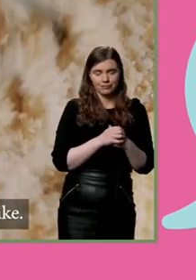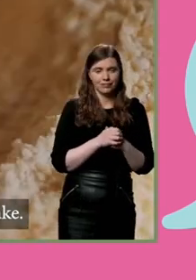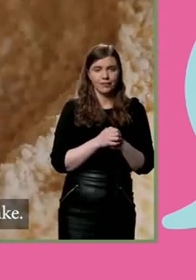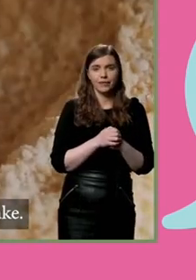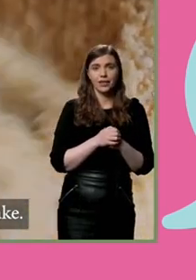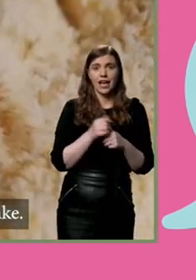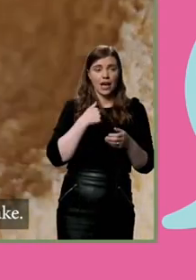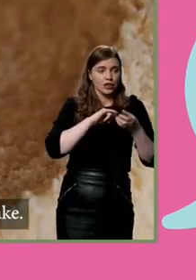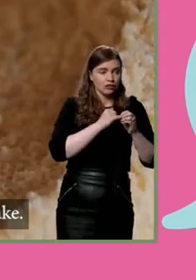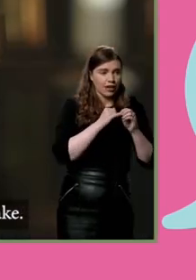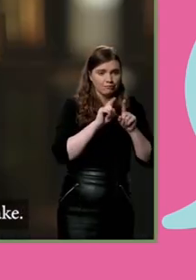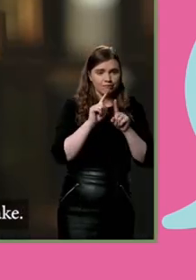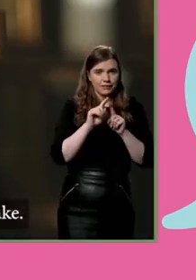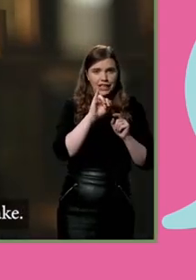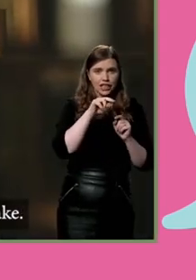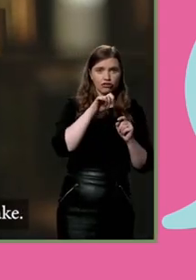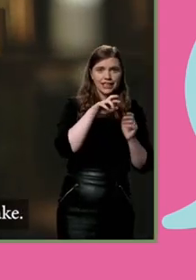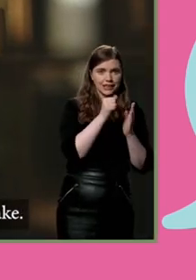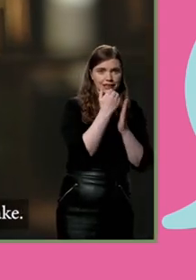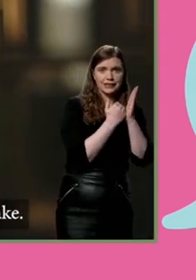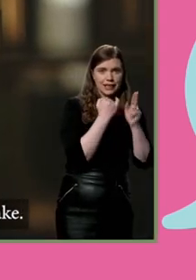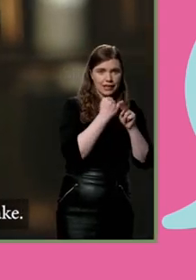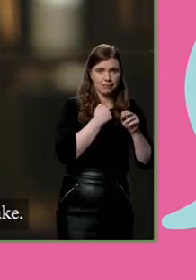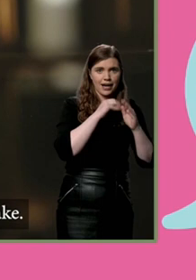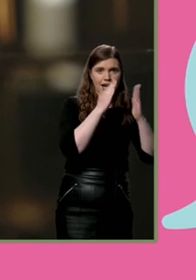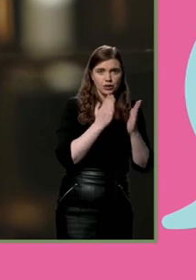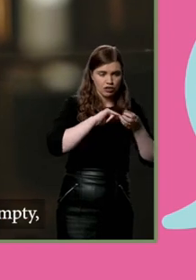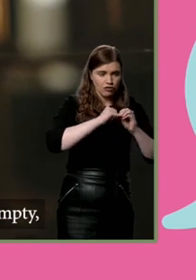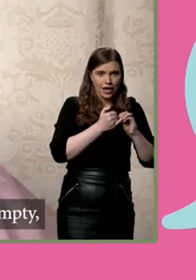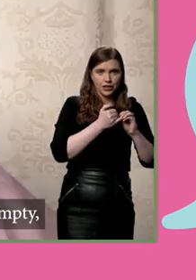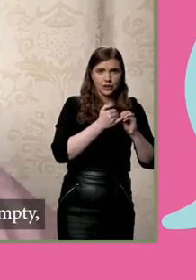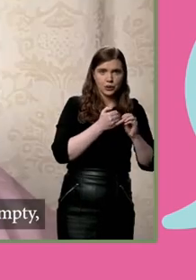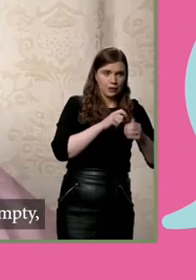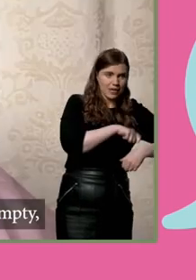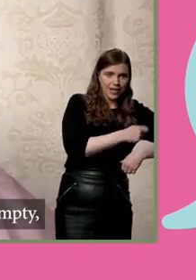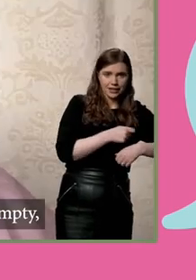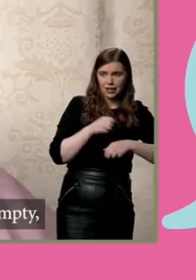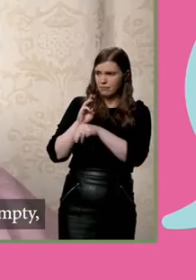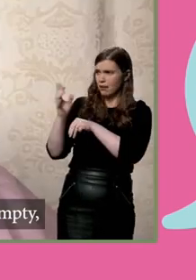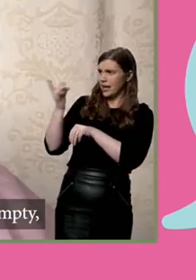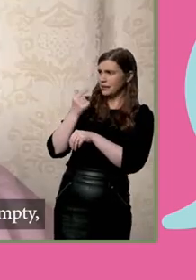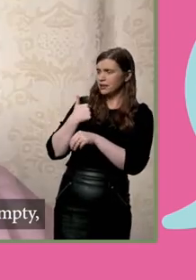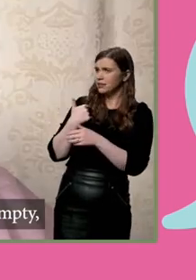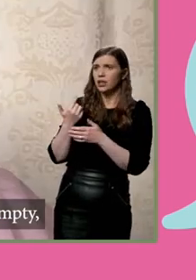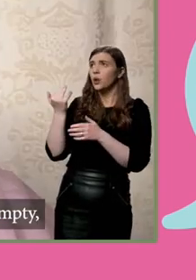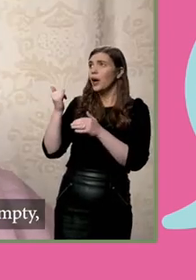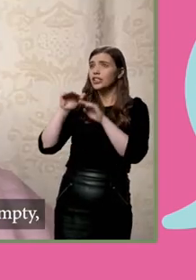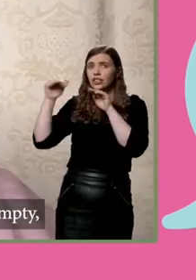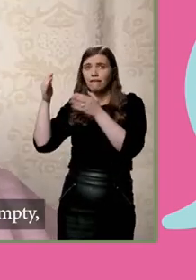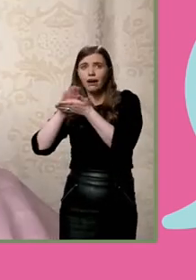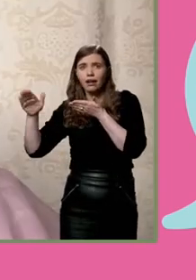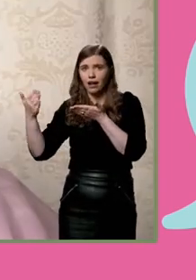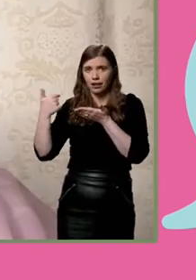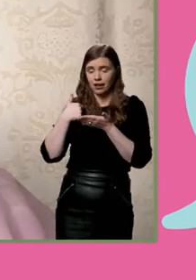I would try all the ingredients in the house and try to bake. Whenever my mom would ask me why the shelves were